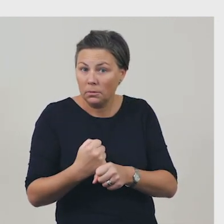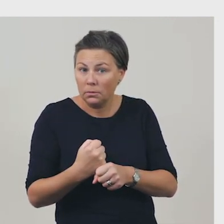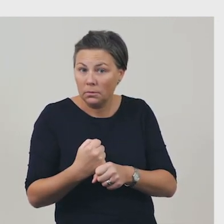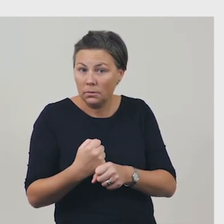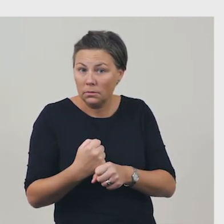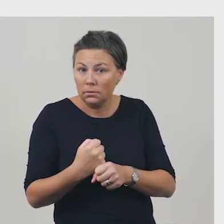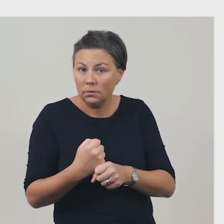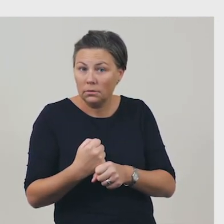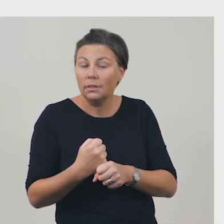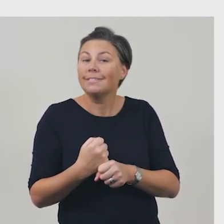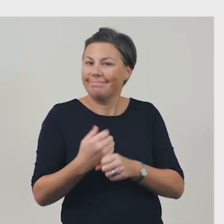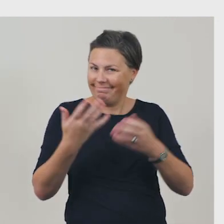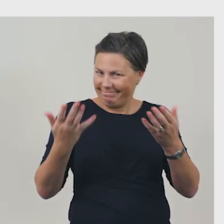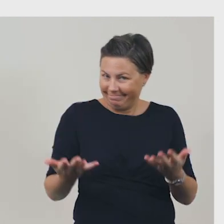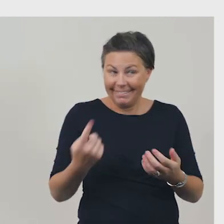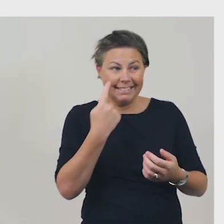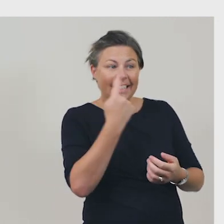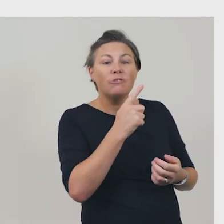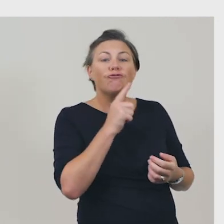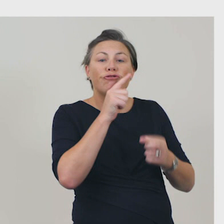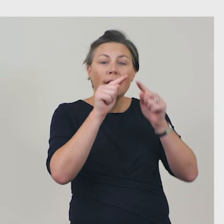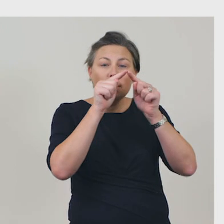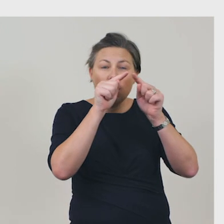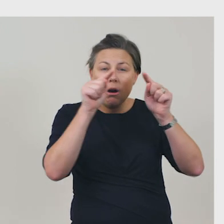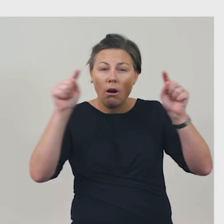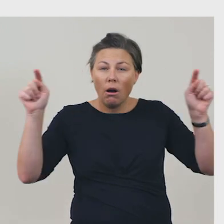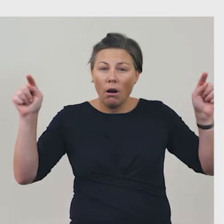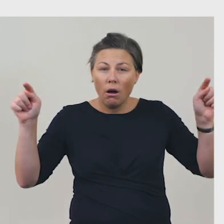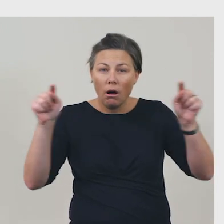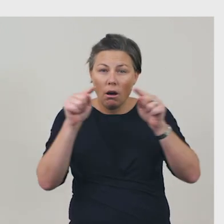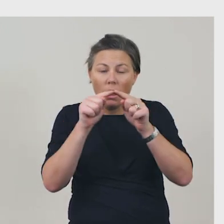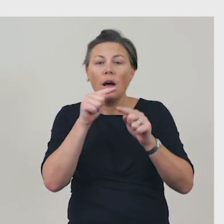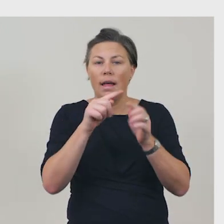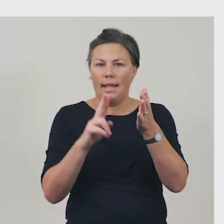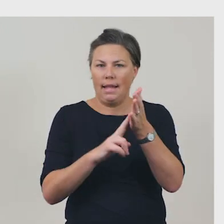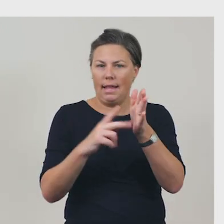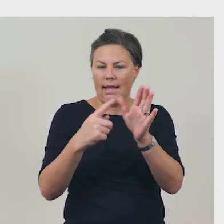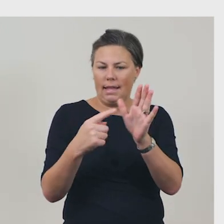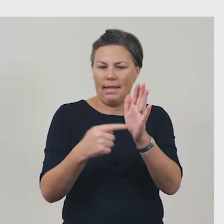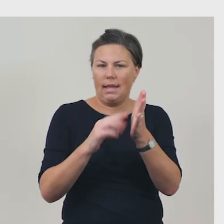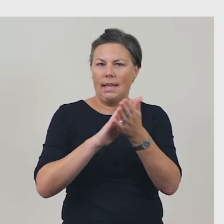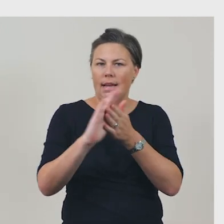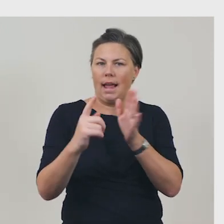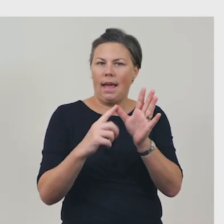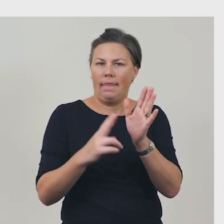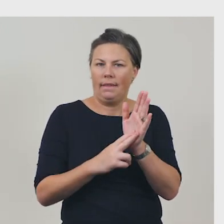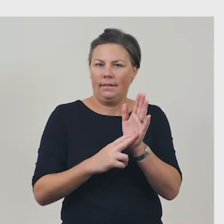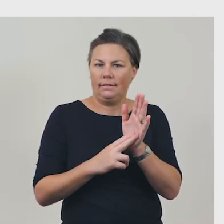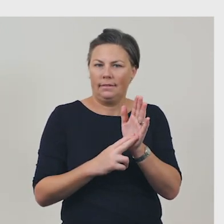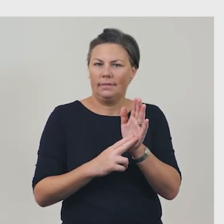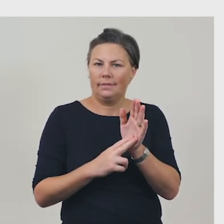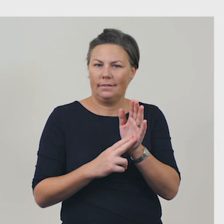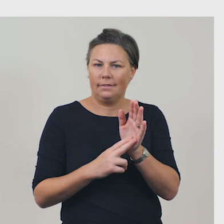That's right. The journal entry includes information about Nathan. Nathan is determined to make a go of this